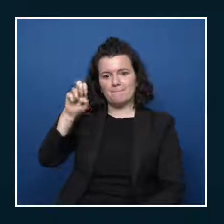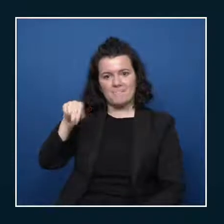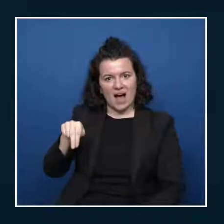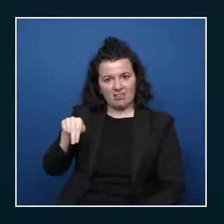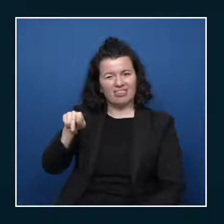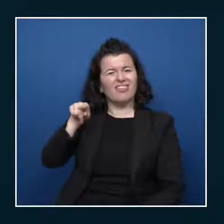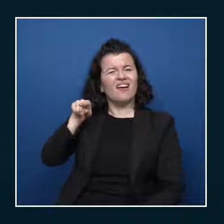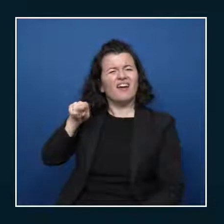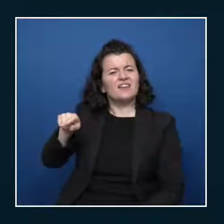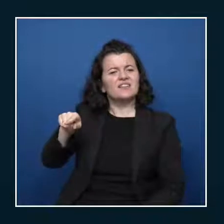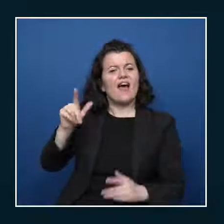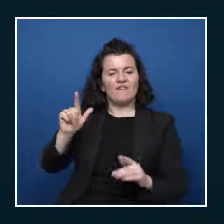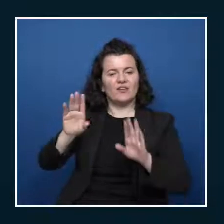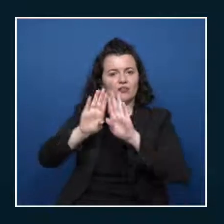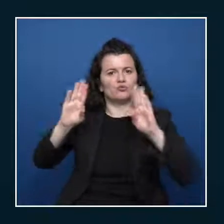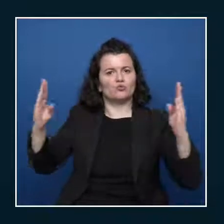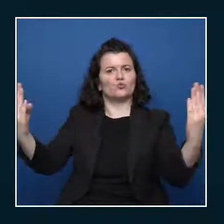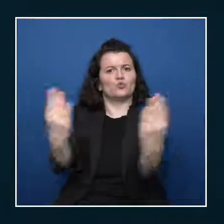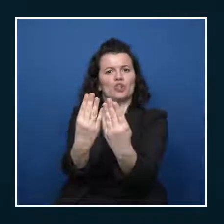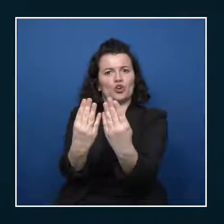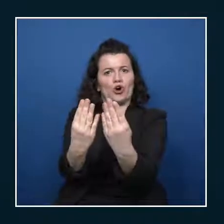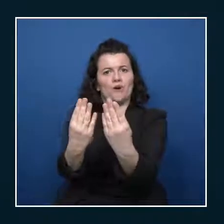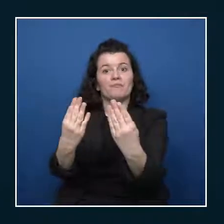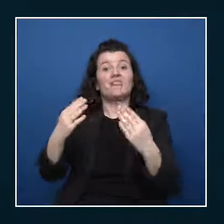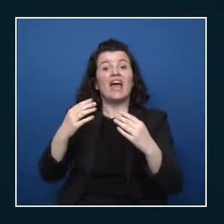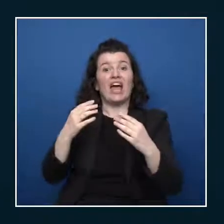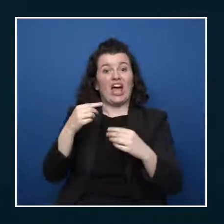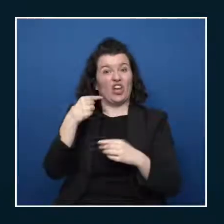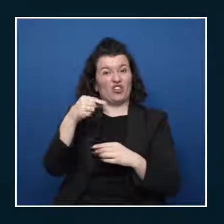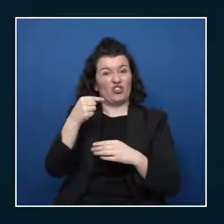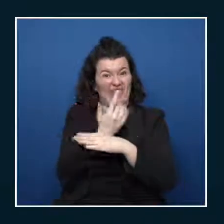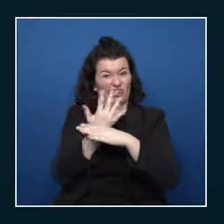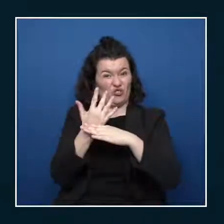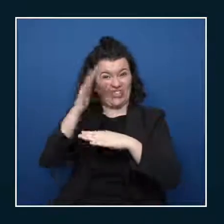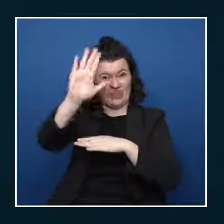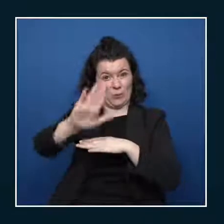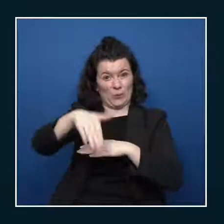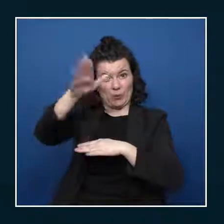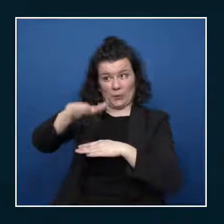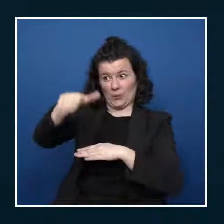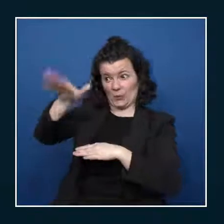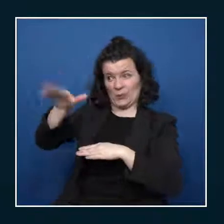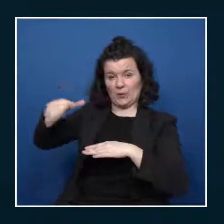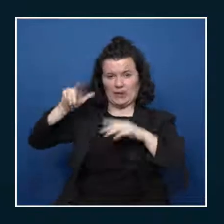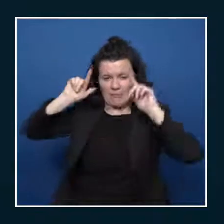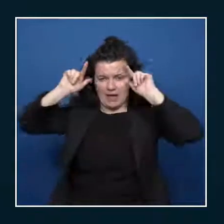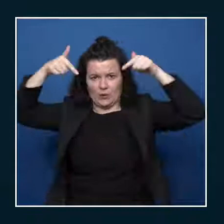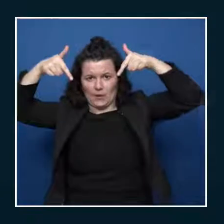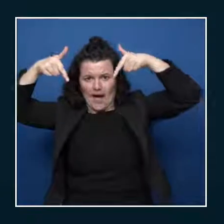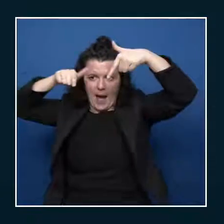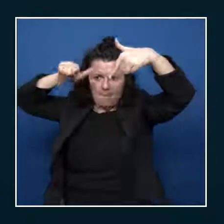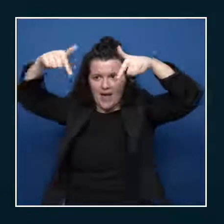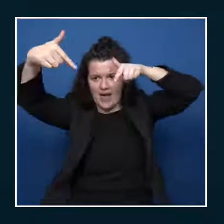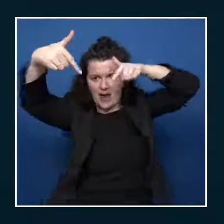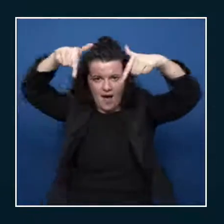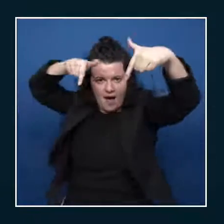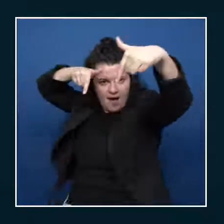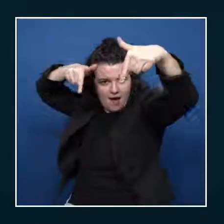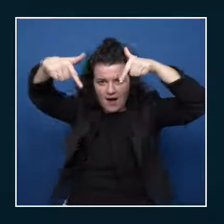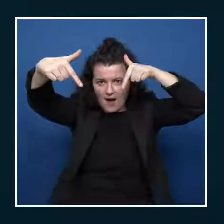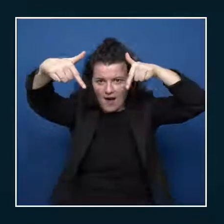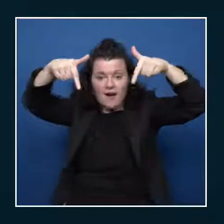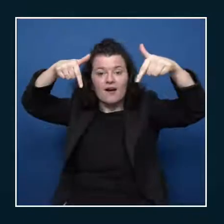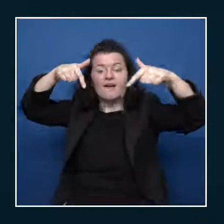cameras on him. Did they use that holoportation for him then to put him in